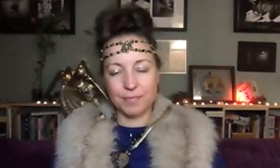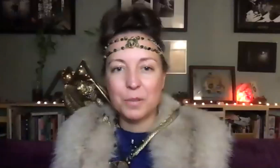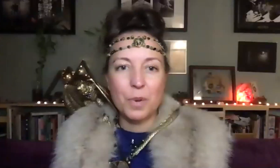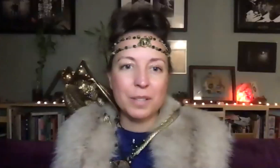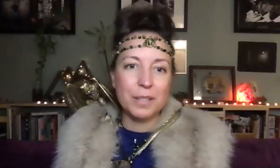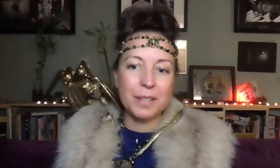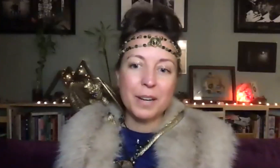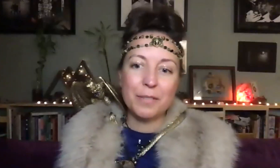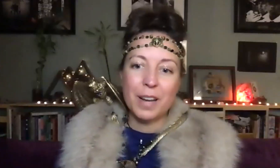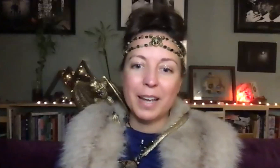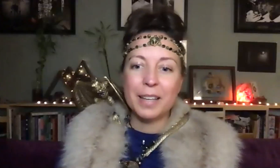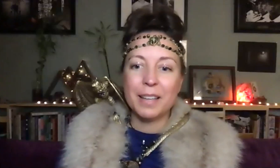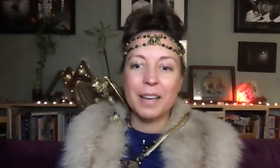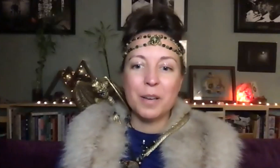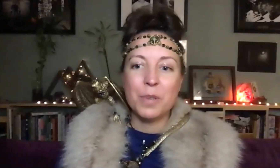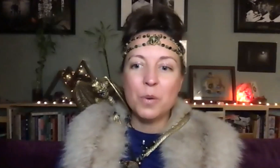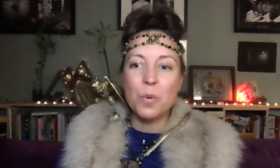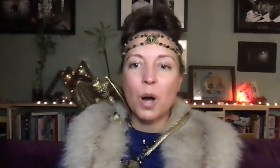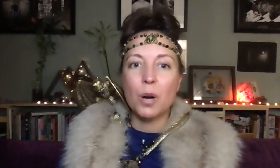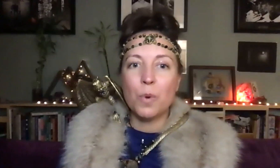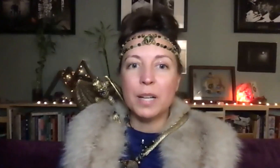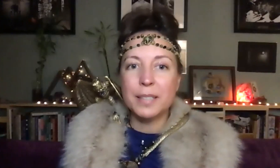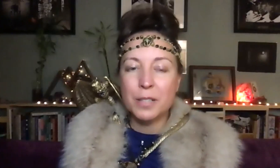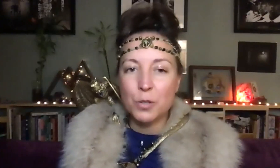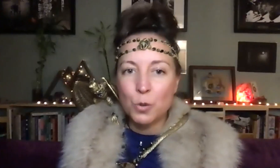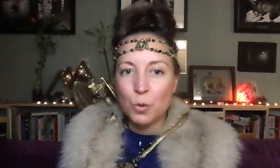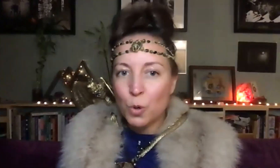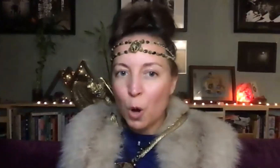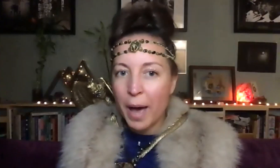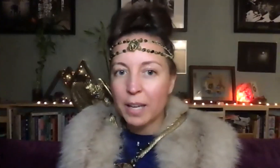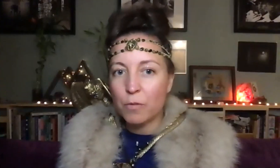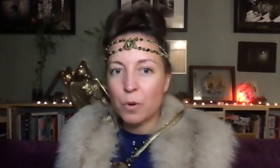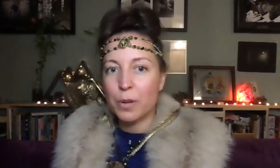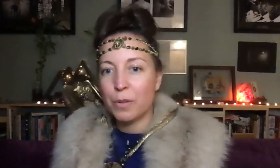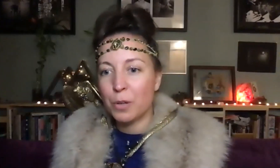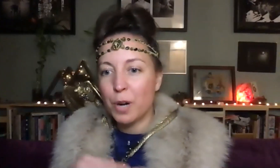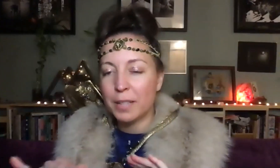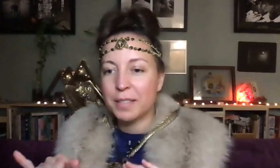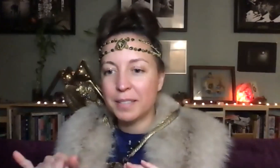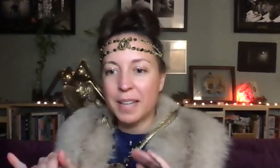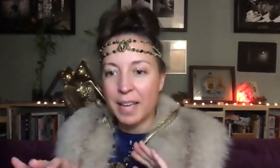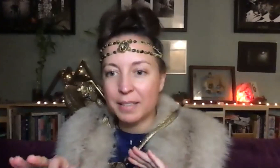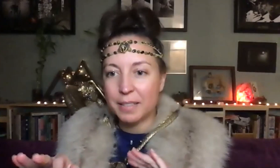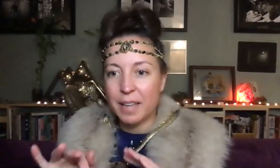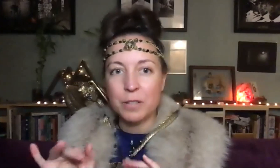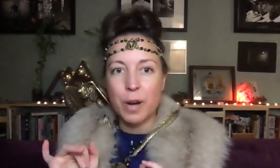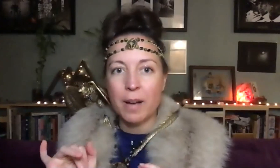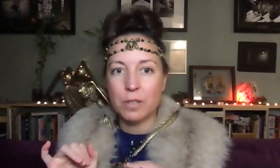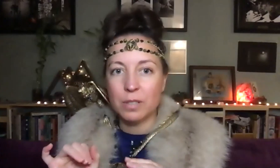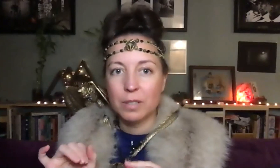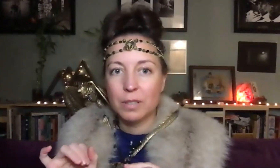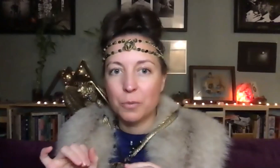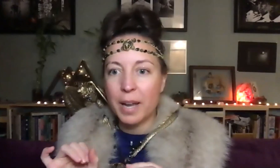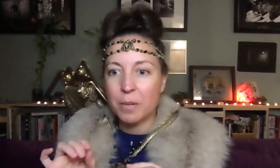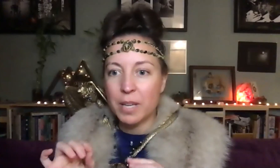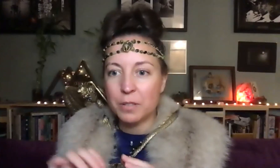I just want to clarify, you are wanting to go back and forth across the states and